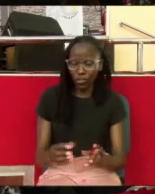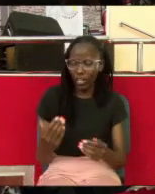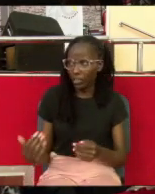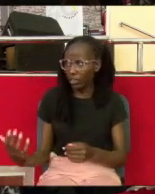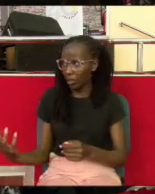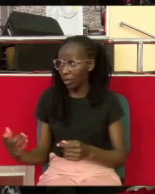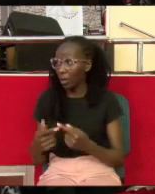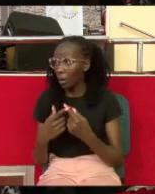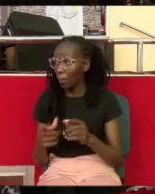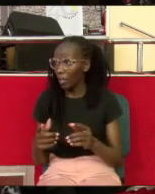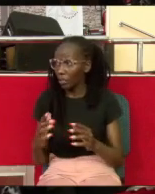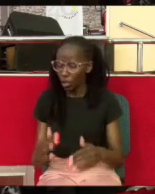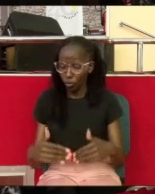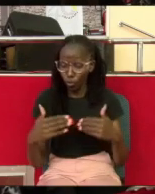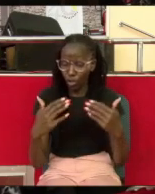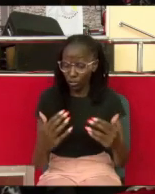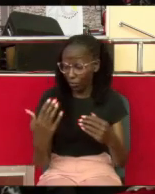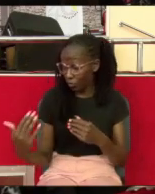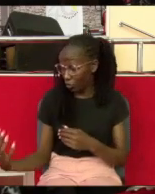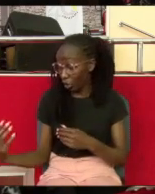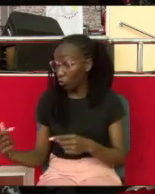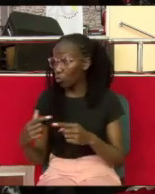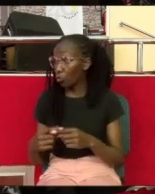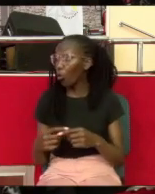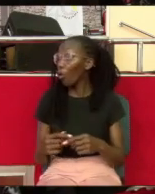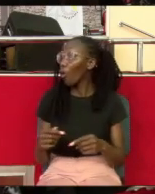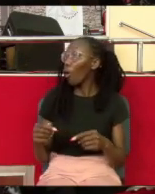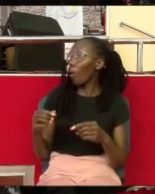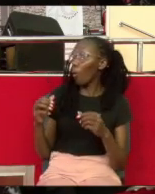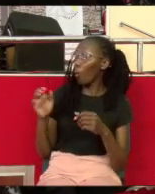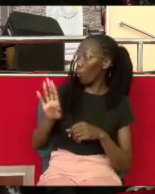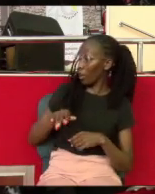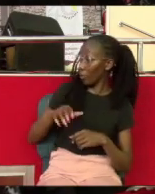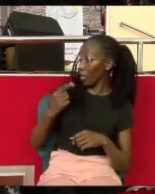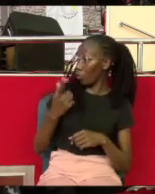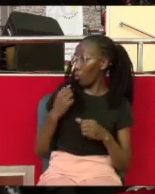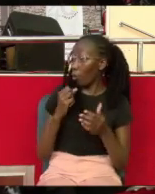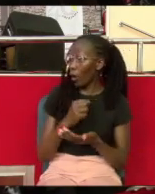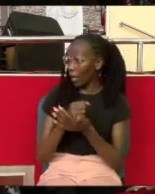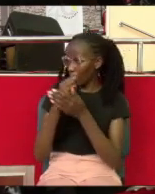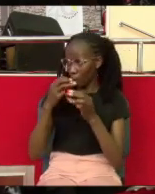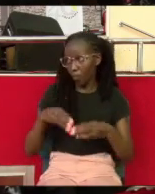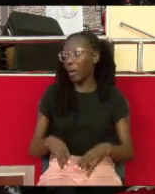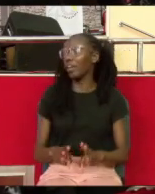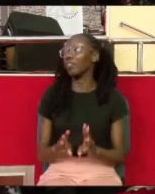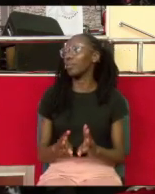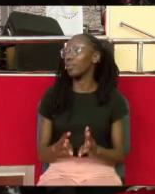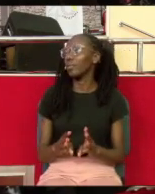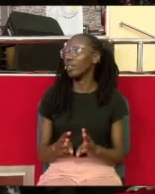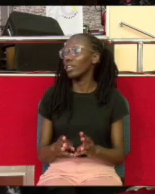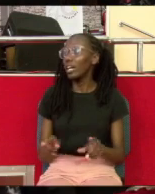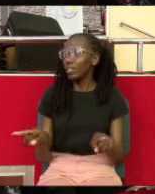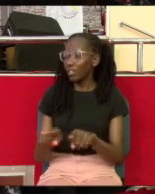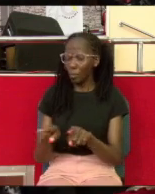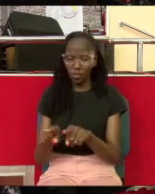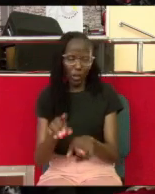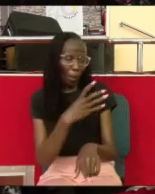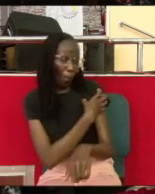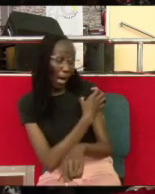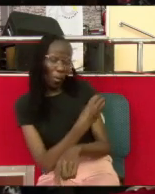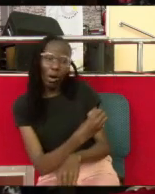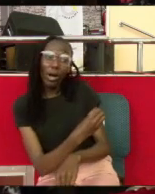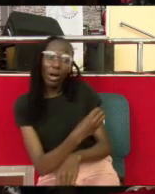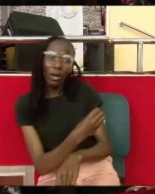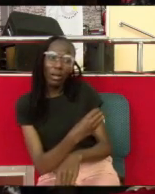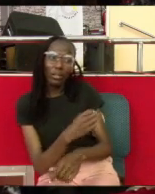the child to the midwives so that they could check whether the child is okay. This is the same power